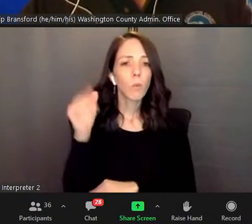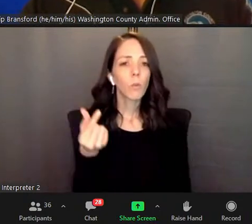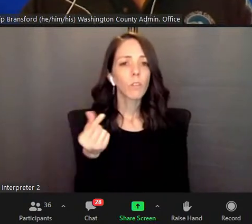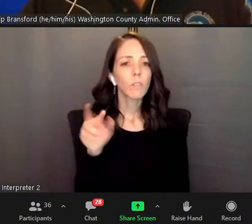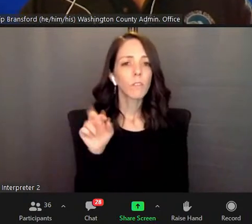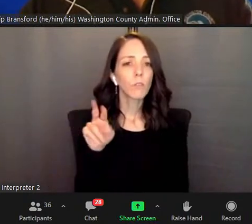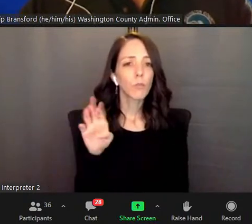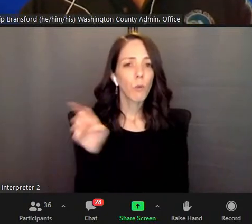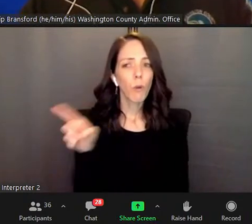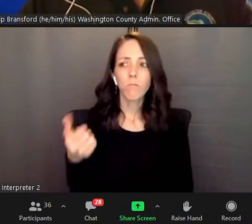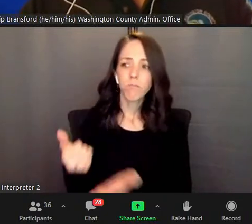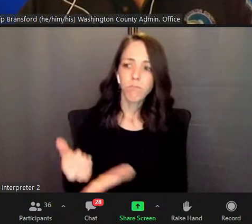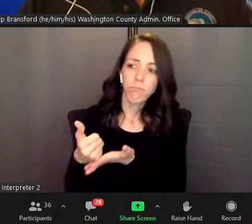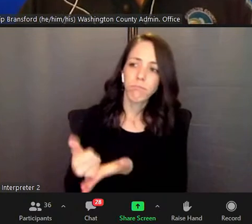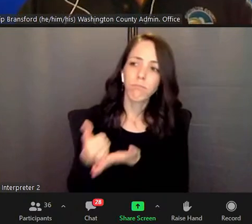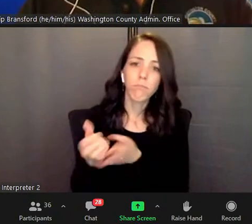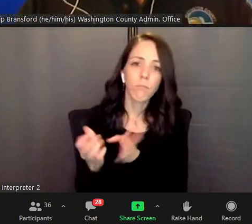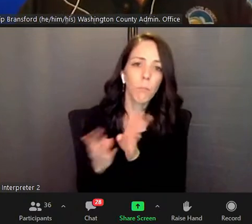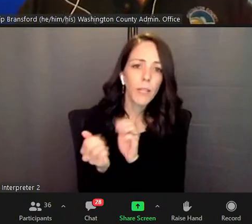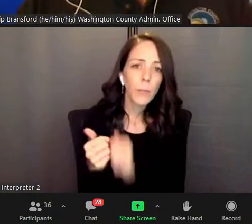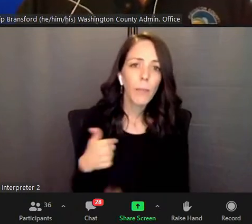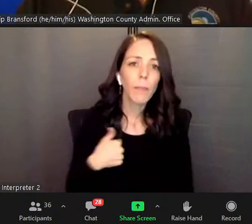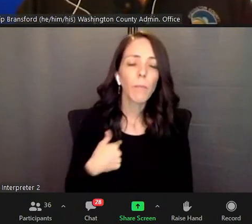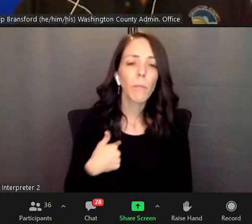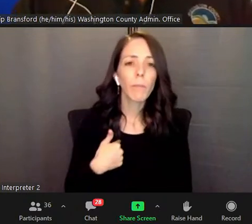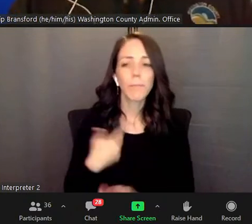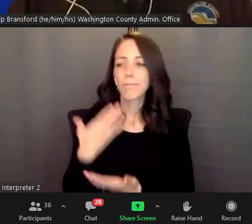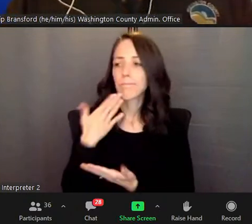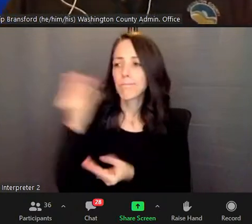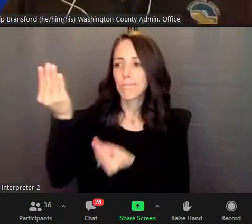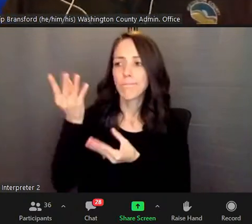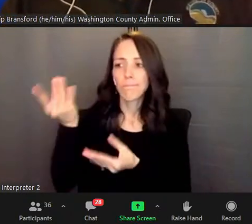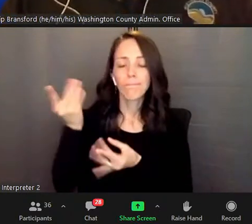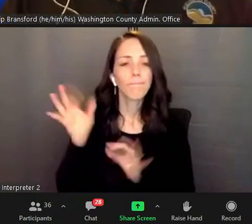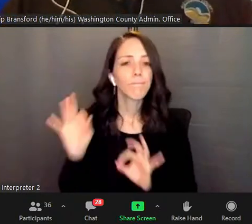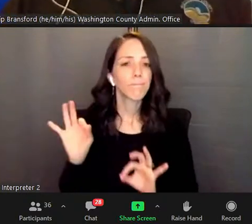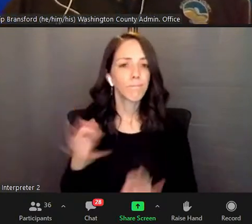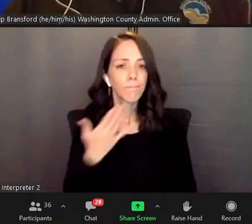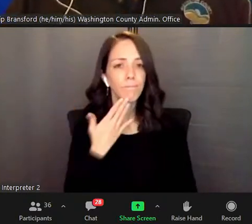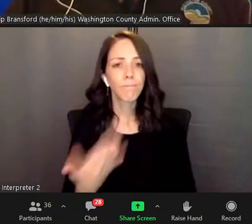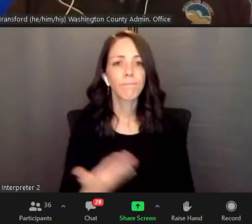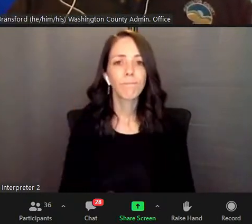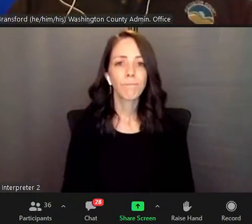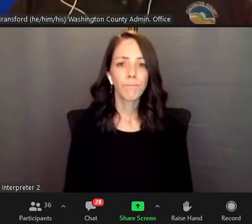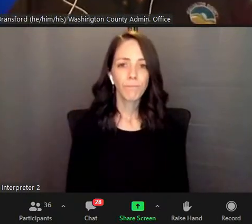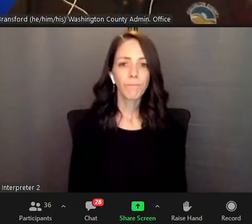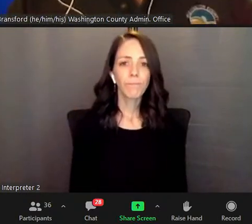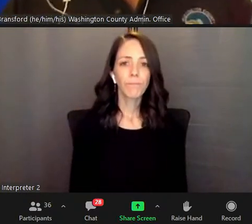with and keeping me apprised of the situation. So thank you for that.